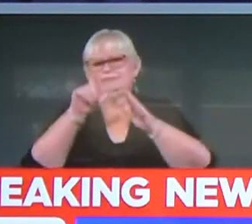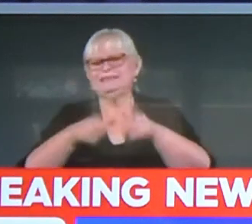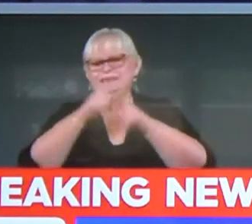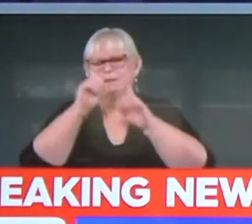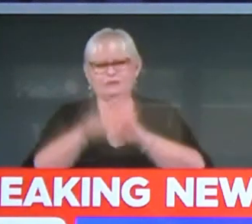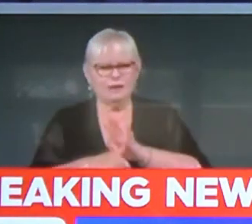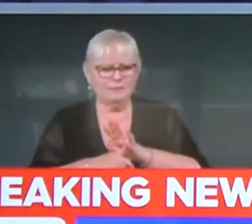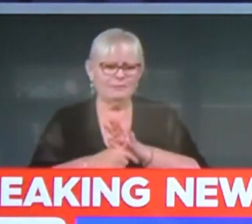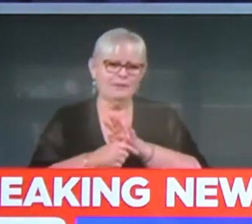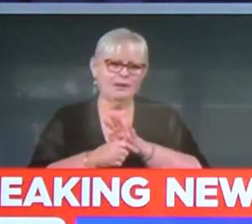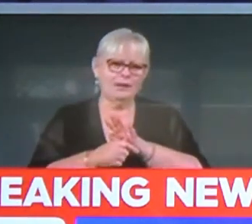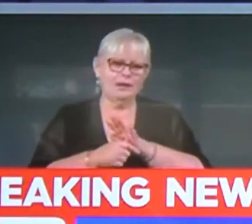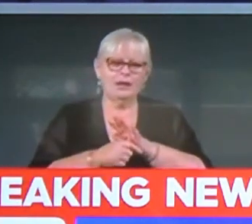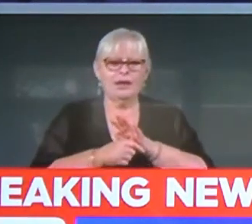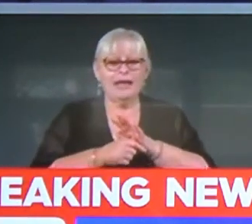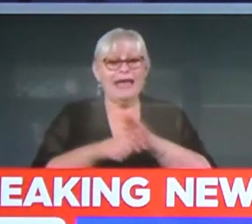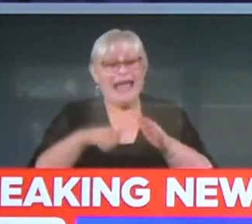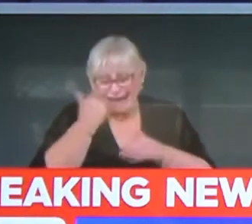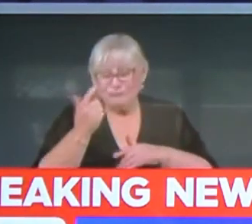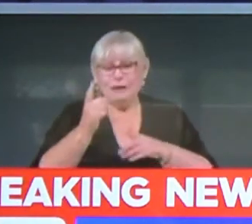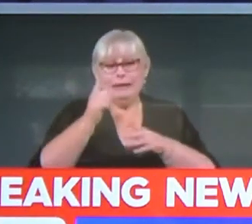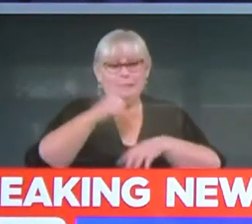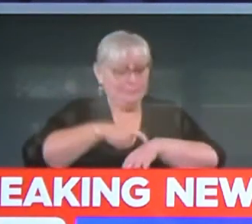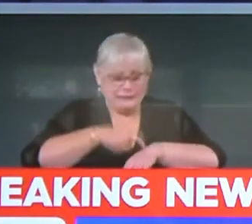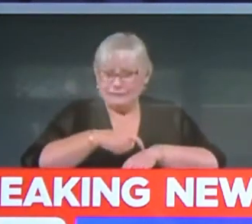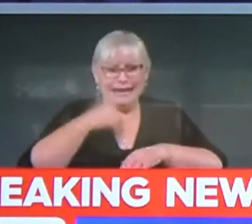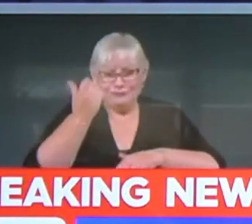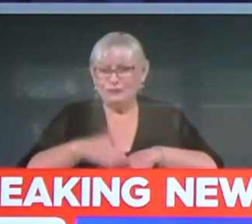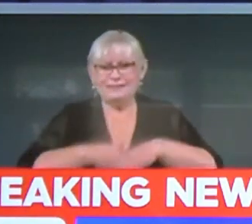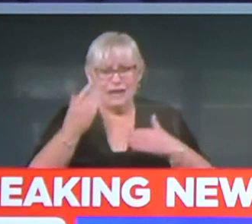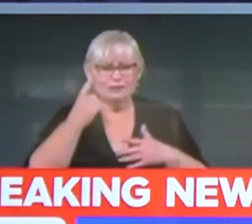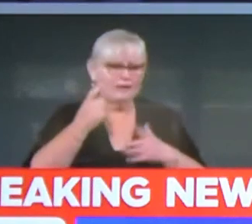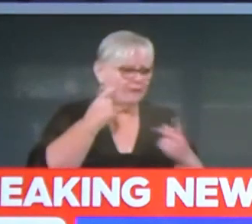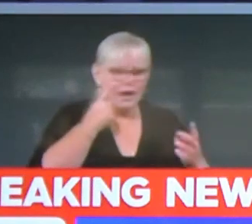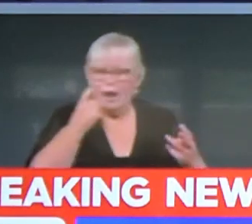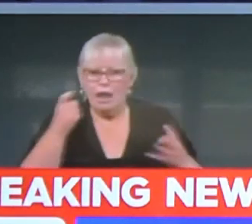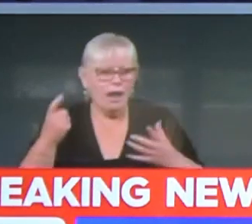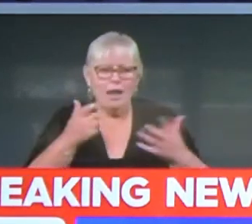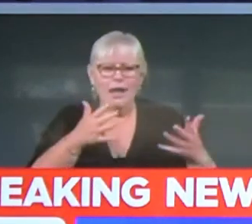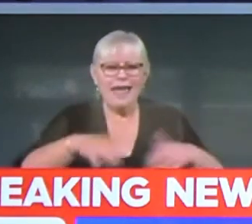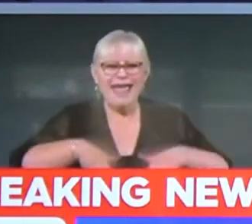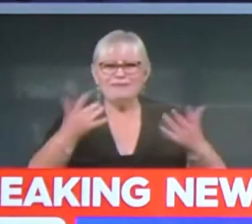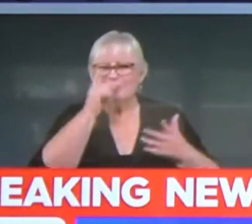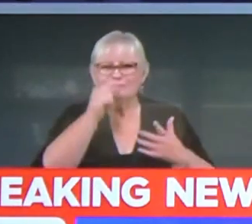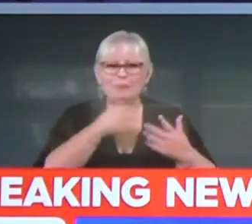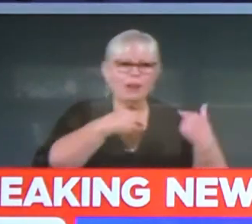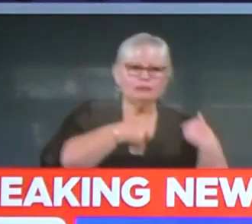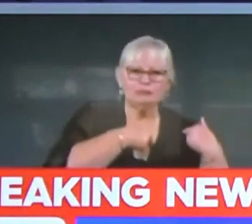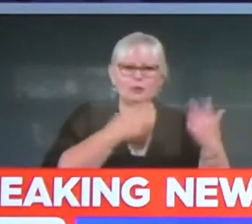difficult time. We spend every minute of every day seeking to identify every possible